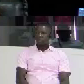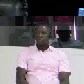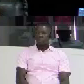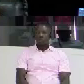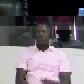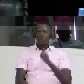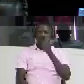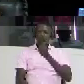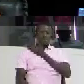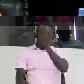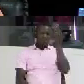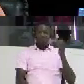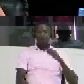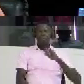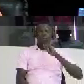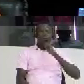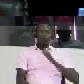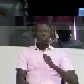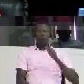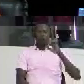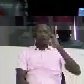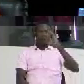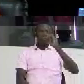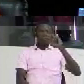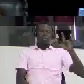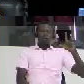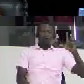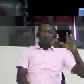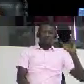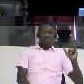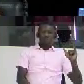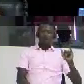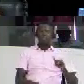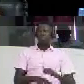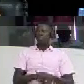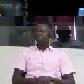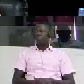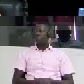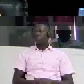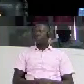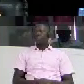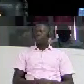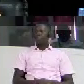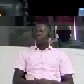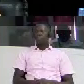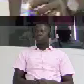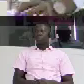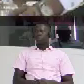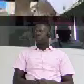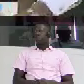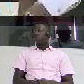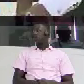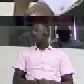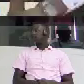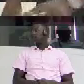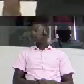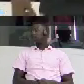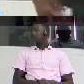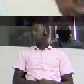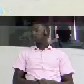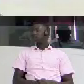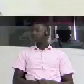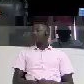Good morning, Mr. Colley. mu ne Mr. Colley lawyer bi mu ne mu ngi laa nuyu maa jam nga fanaan